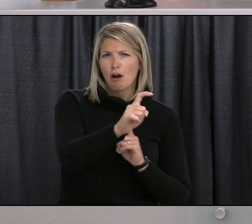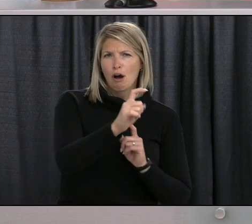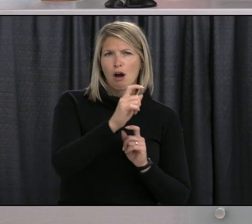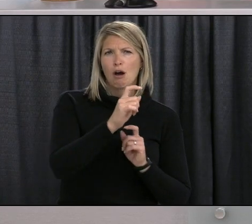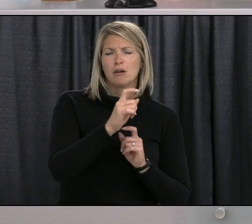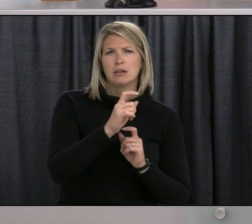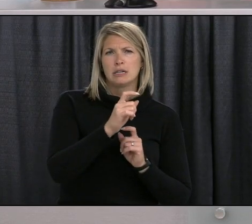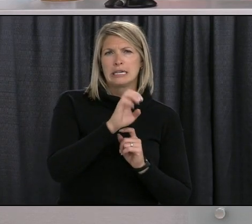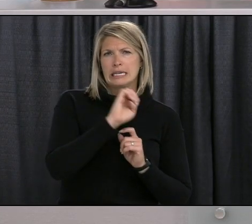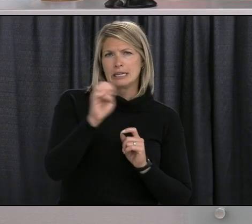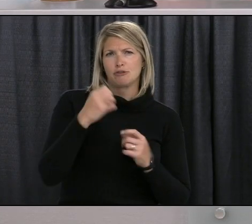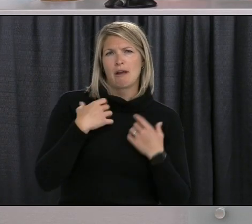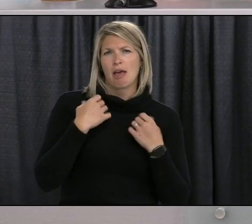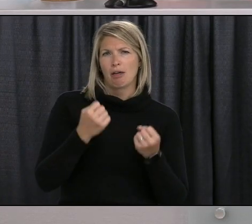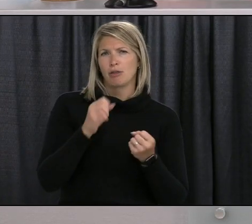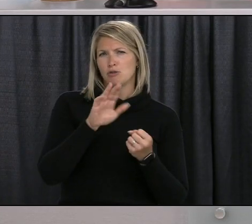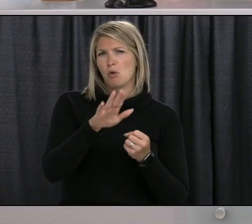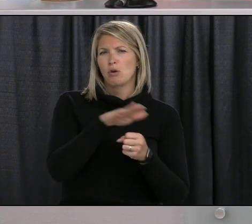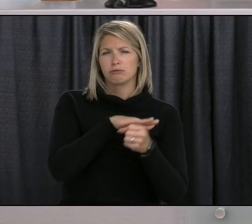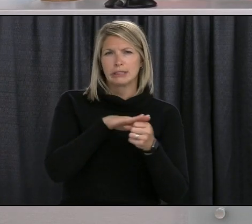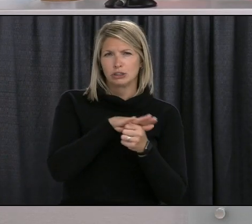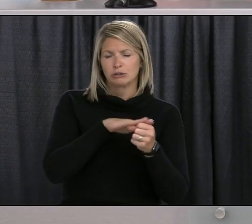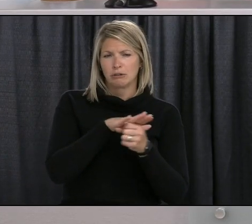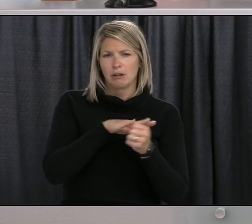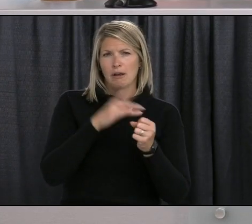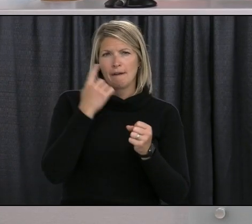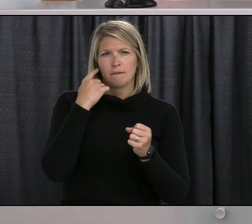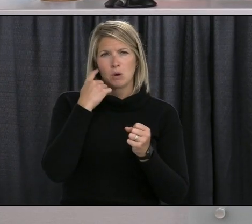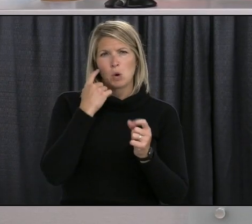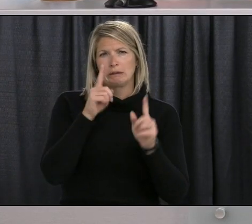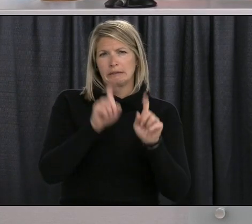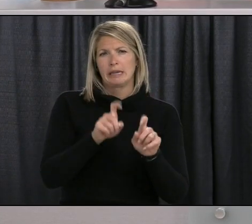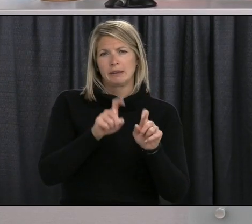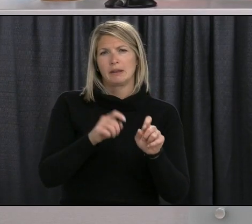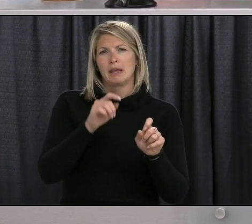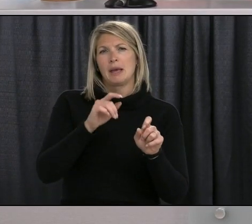the epidemiology right now, the odds of them having COVID is extremely low?